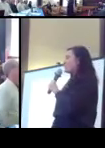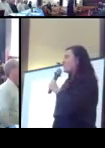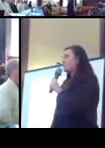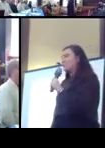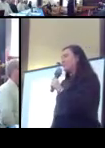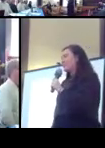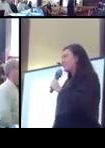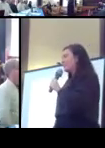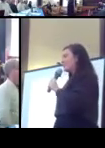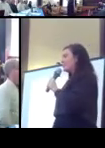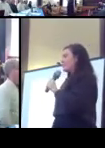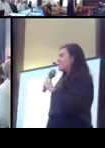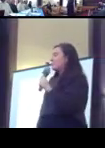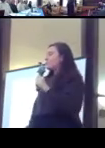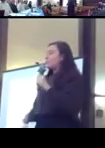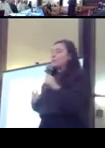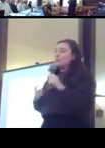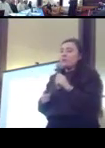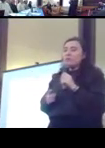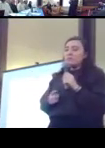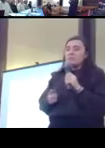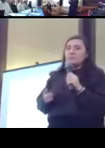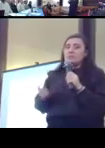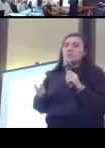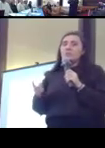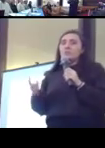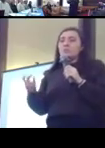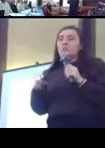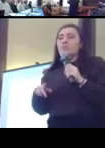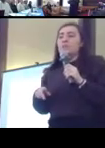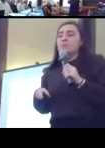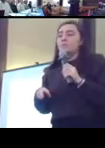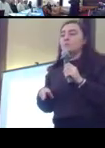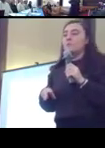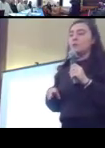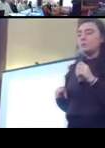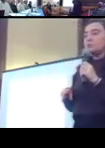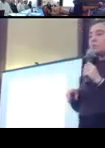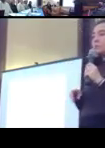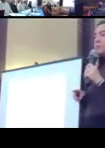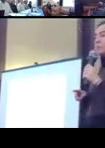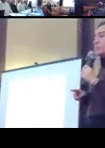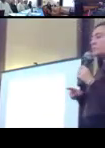this is home-based growth here. So the plan outlined, as I mentioned, is like 2 different types of